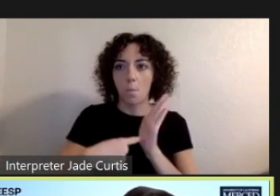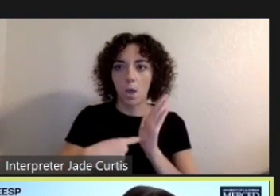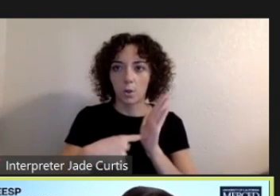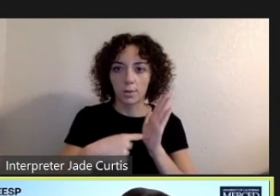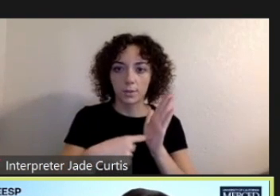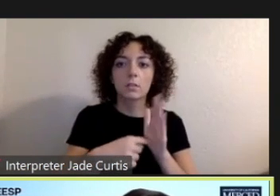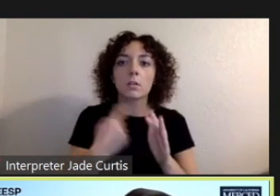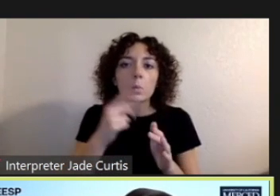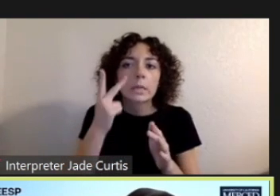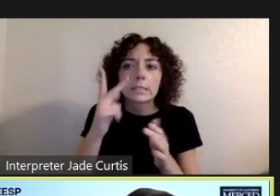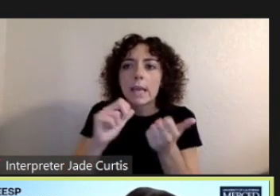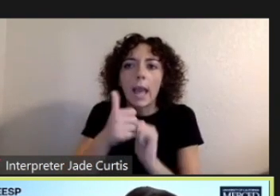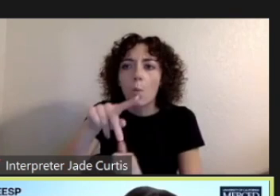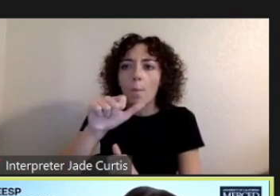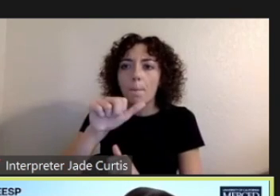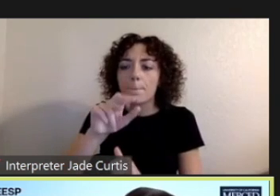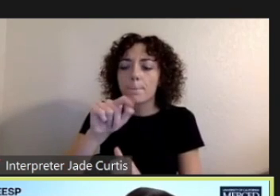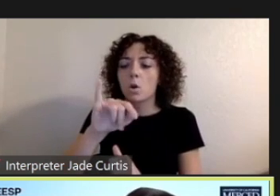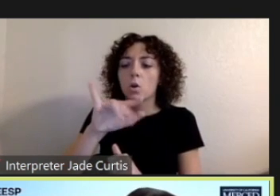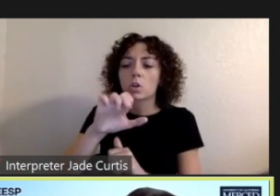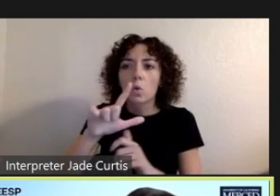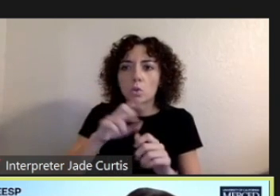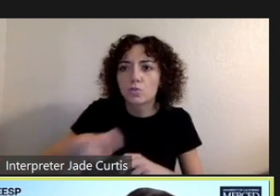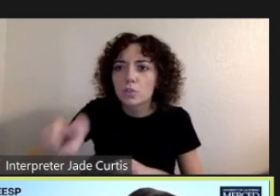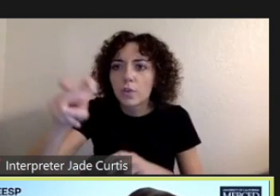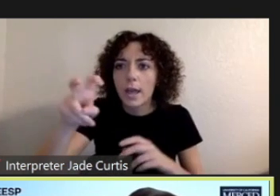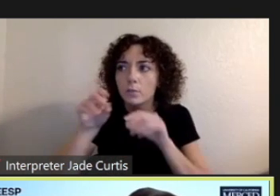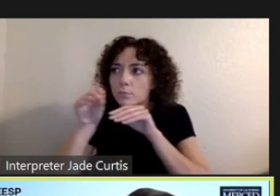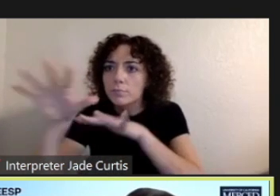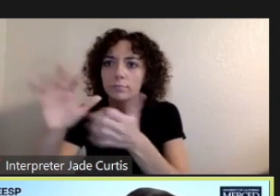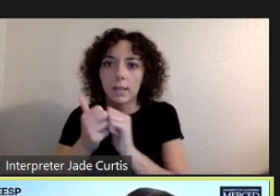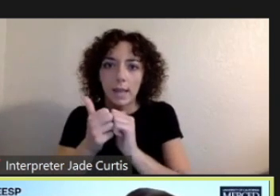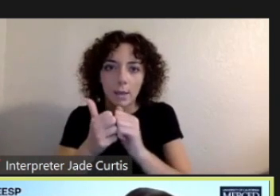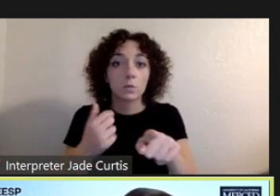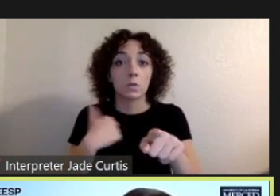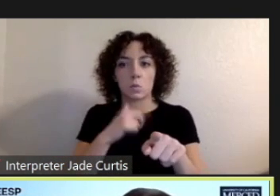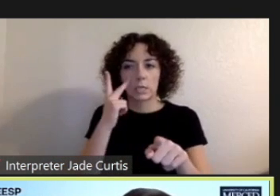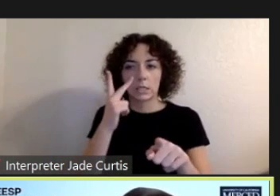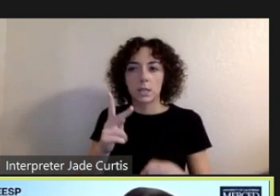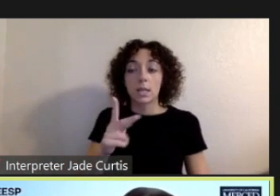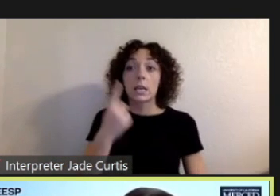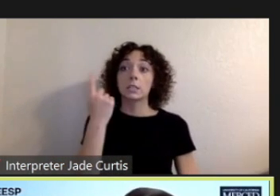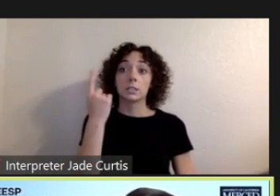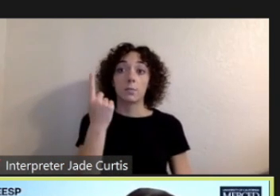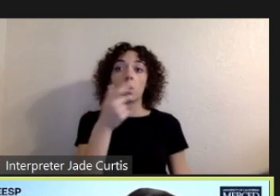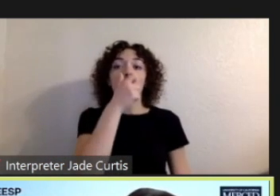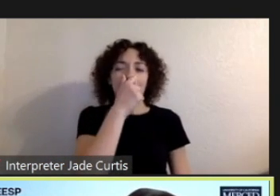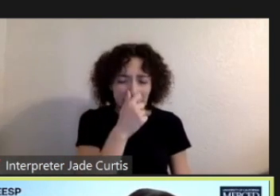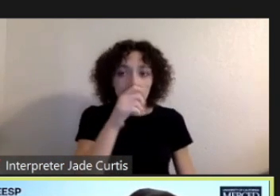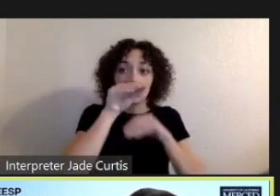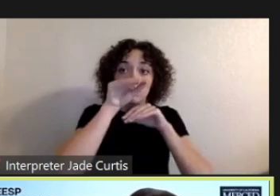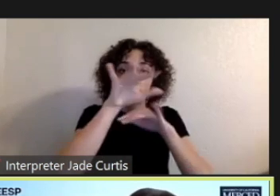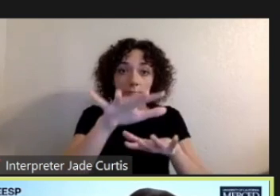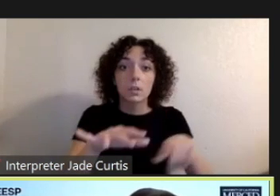and where particle travels. I have one disk shield and two sources of sneeze, one at a child's breathing level and the other